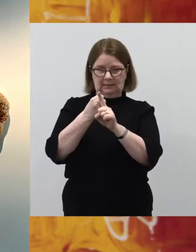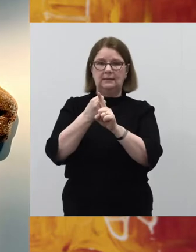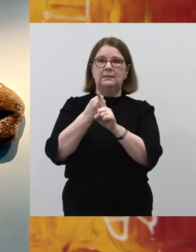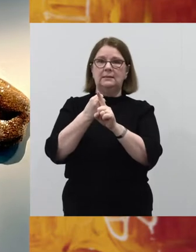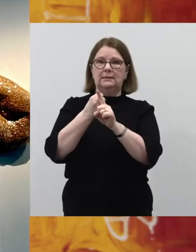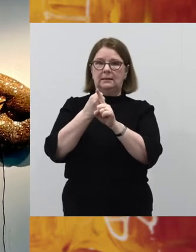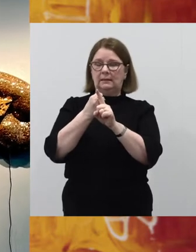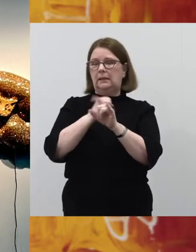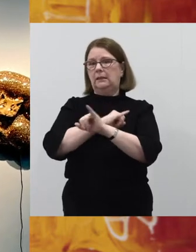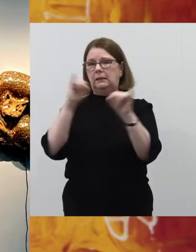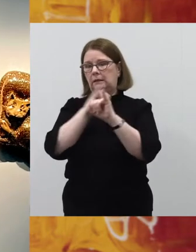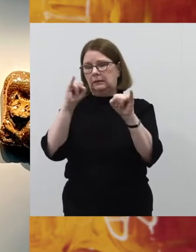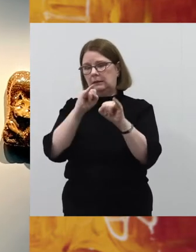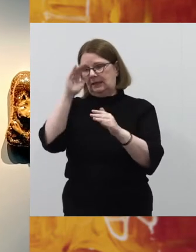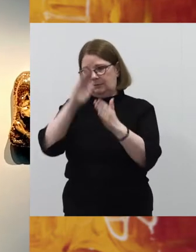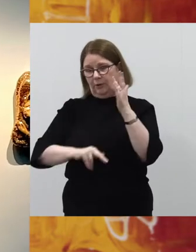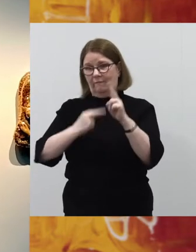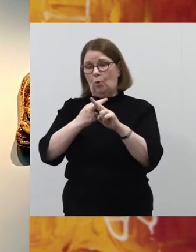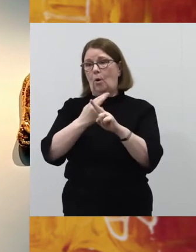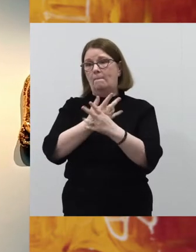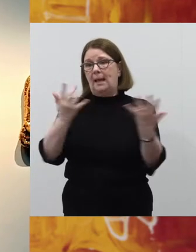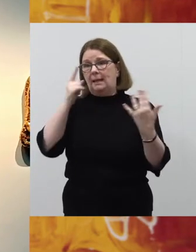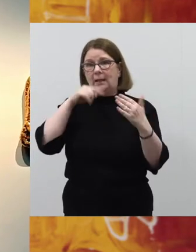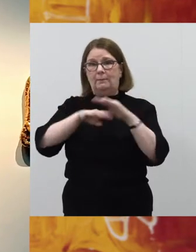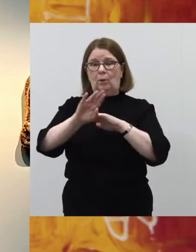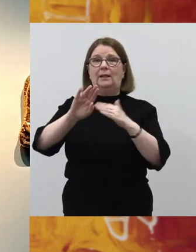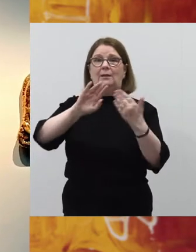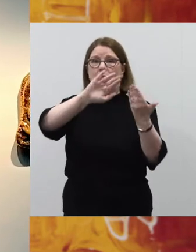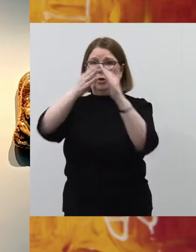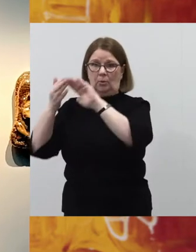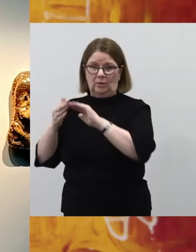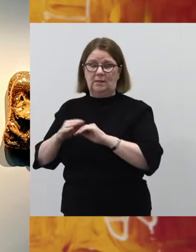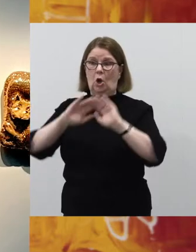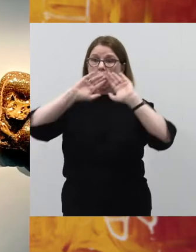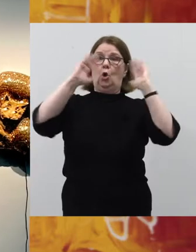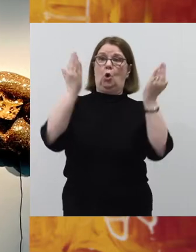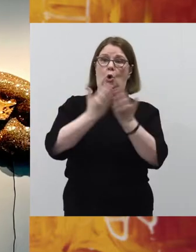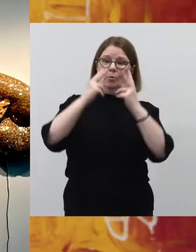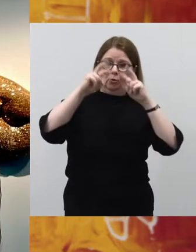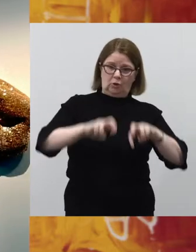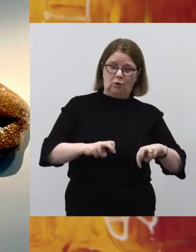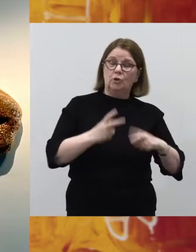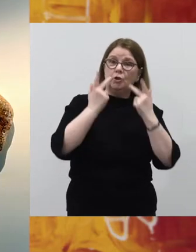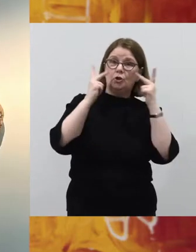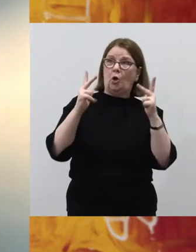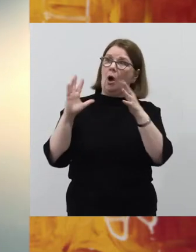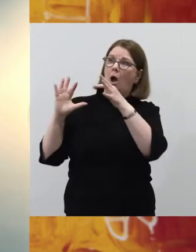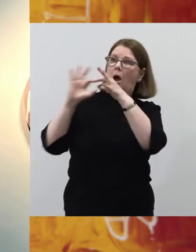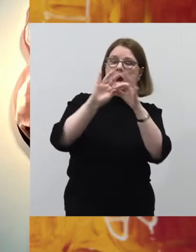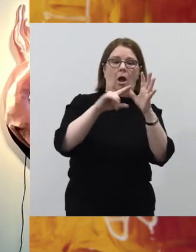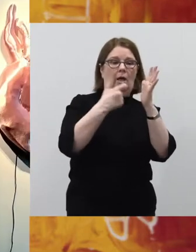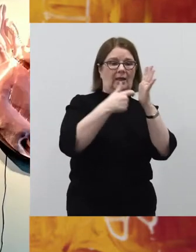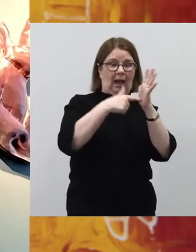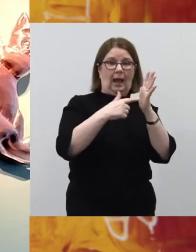Jung's active imagination process, using making as a bridge between the conscious and the unconscious. Through